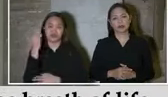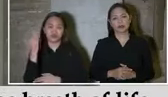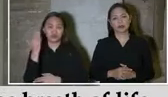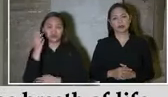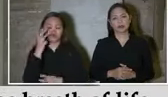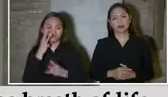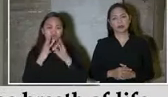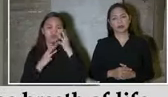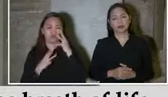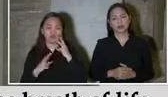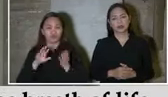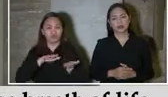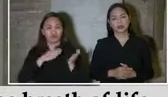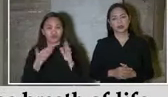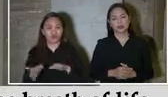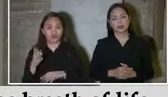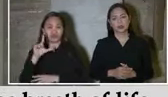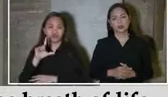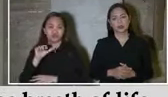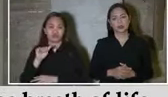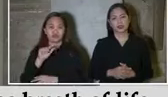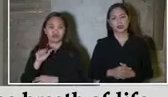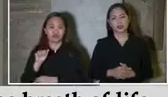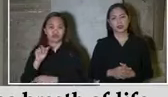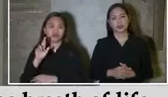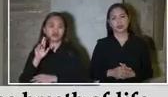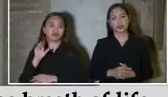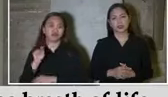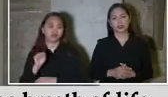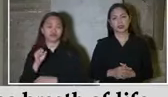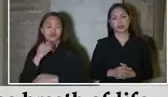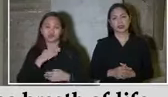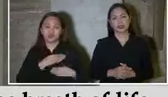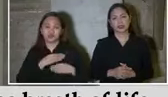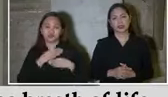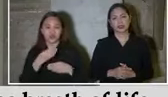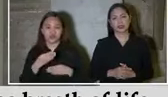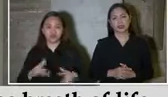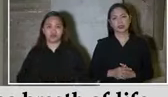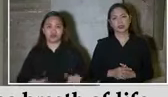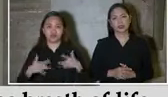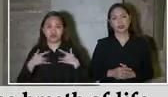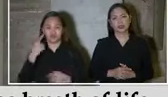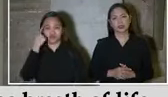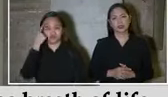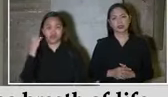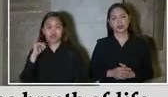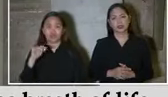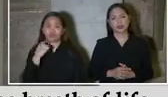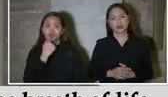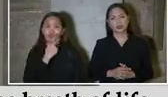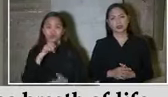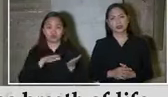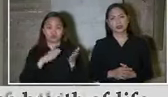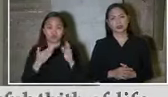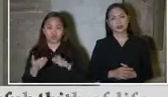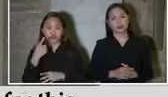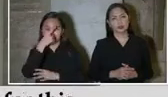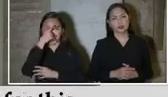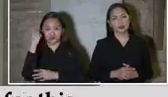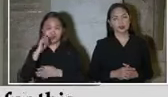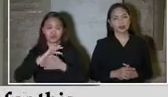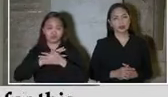the death of Lazarus, breathe the breath of life everlasting on all those who died from the